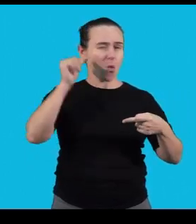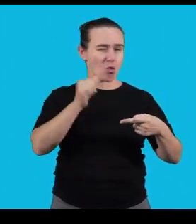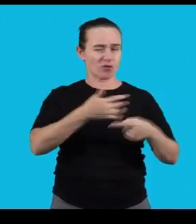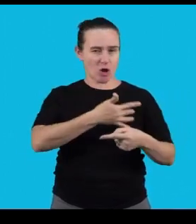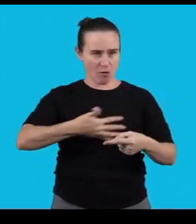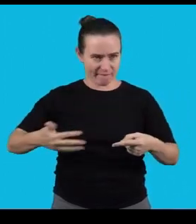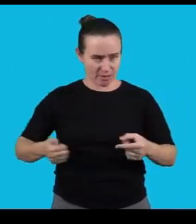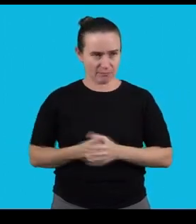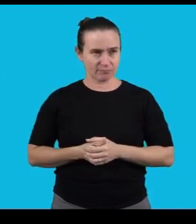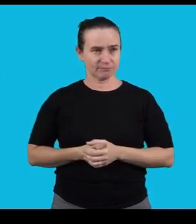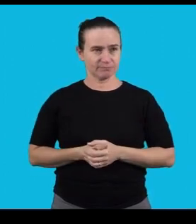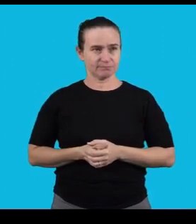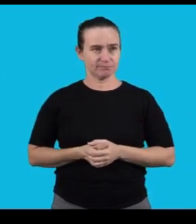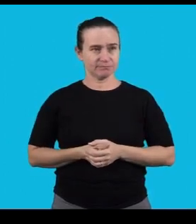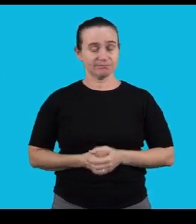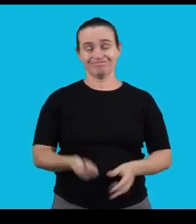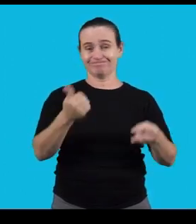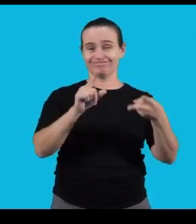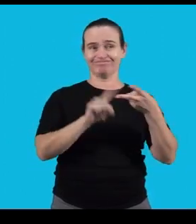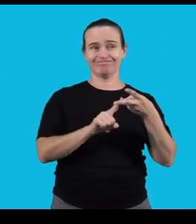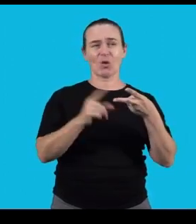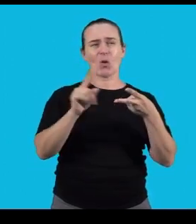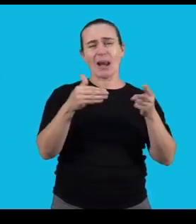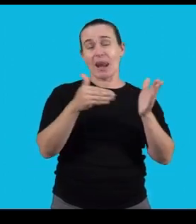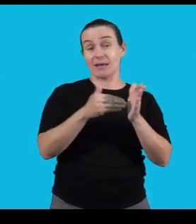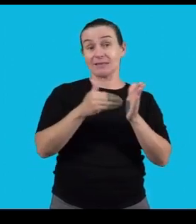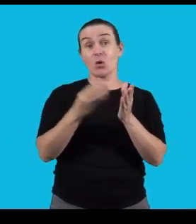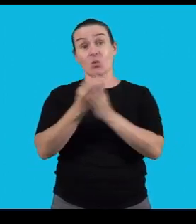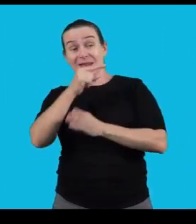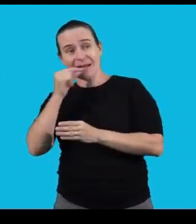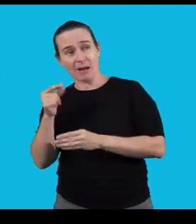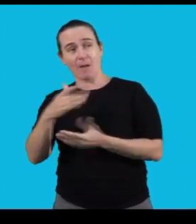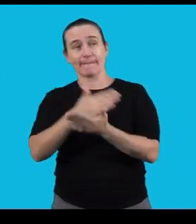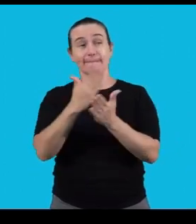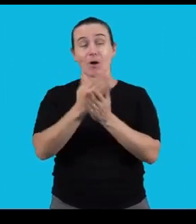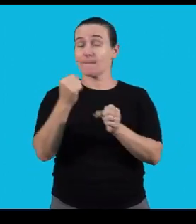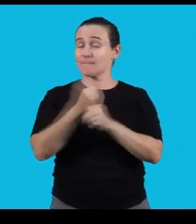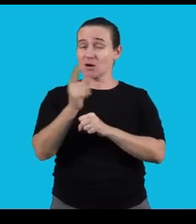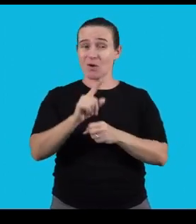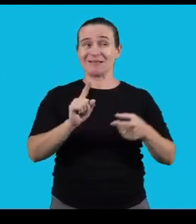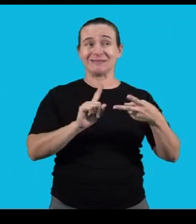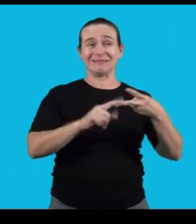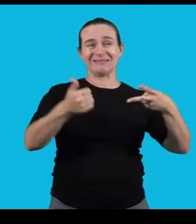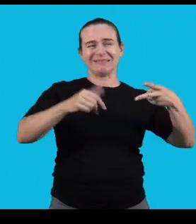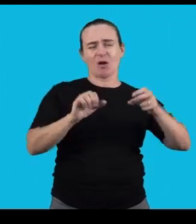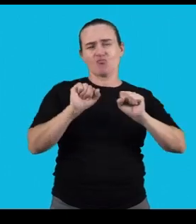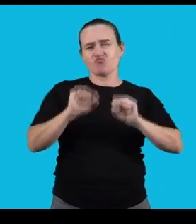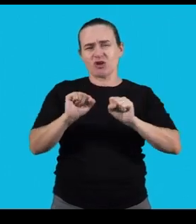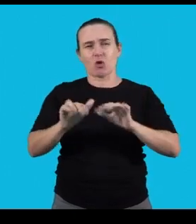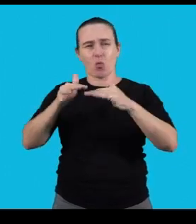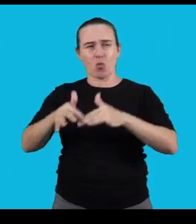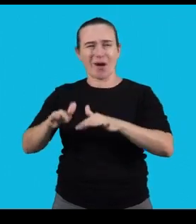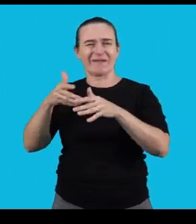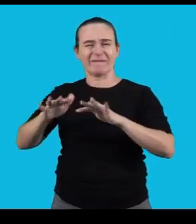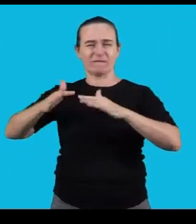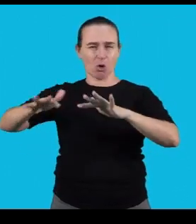is the auditory nerve. 142, give the letter and name of the part that creates pressure waves